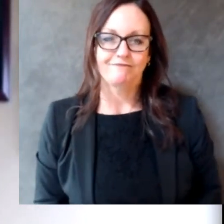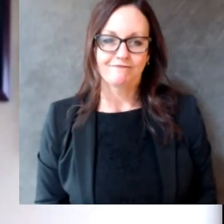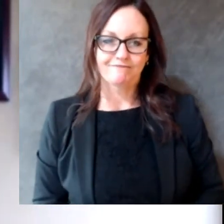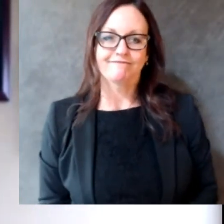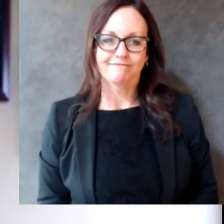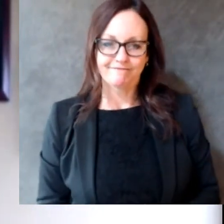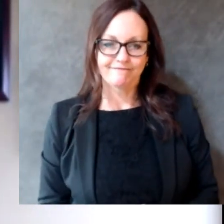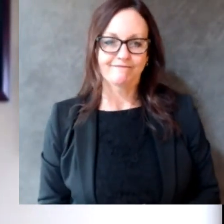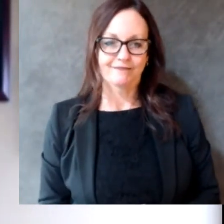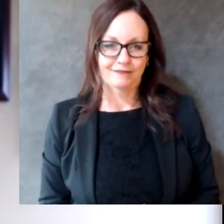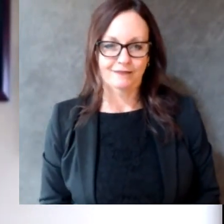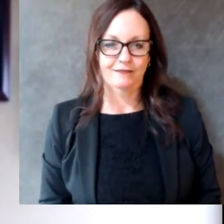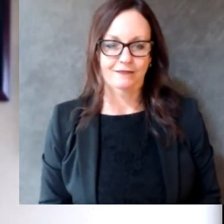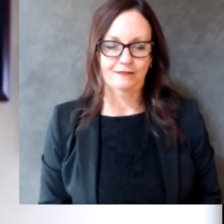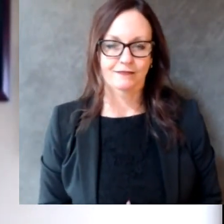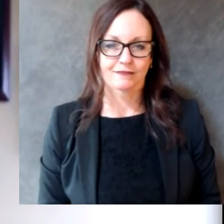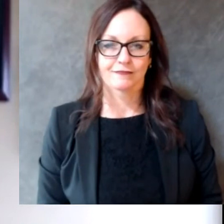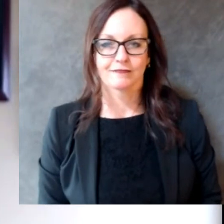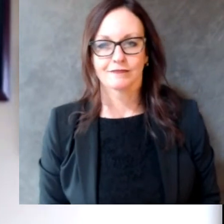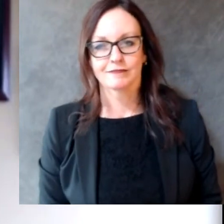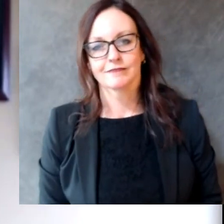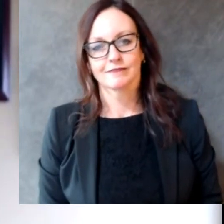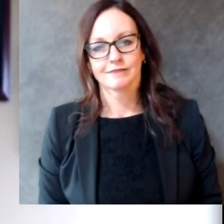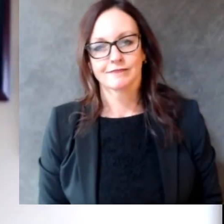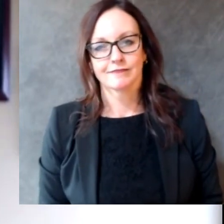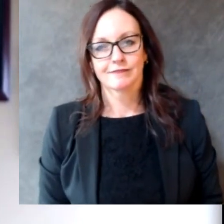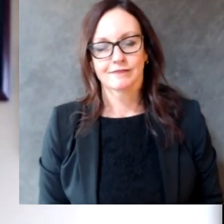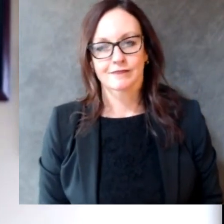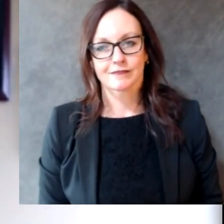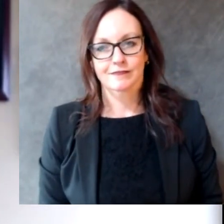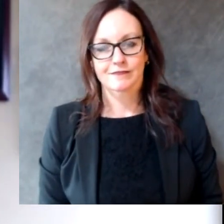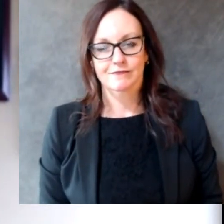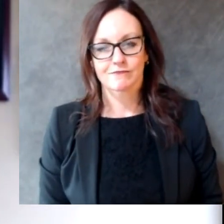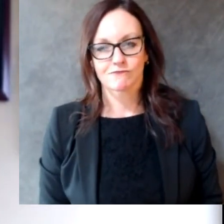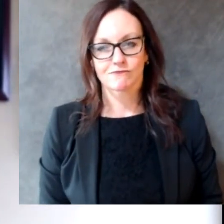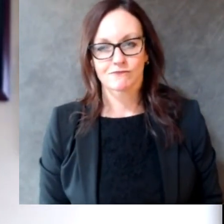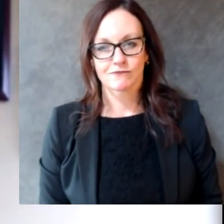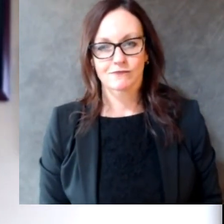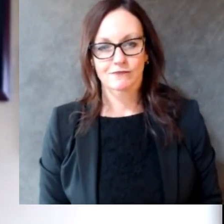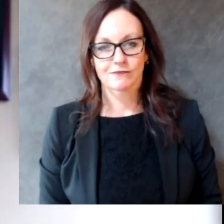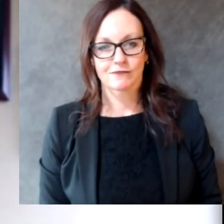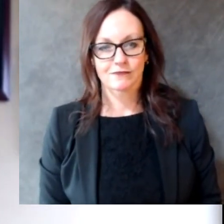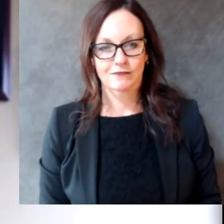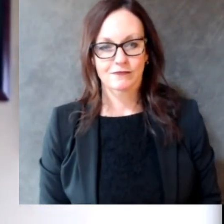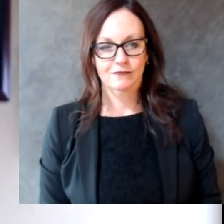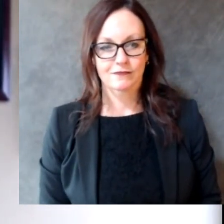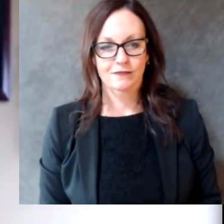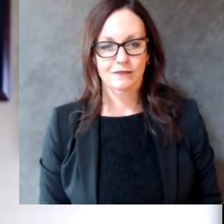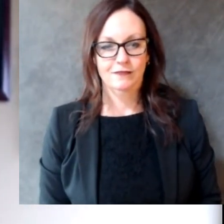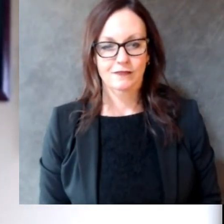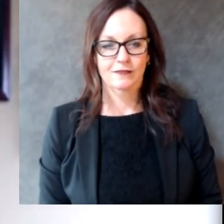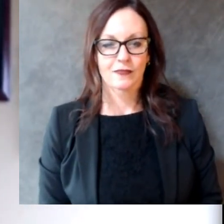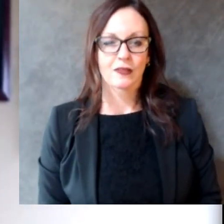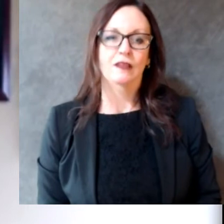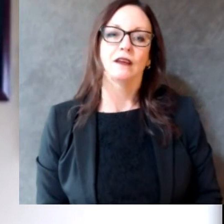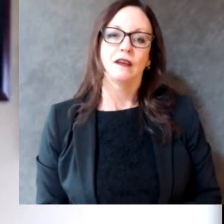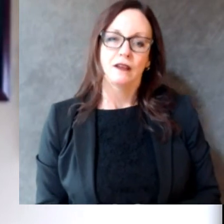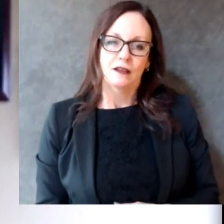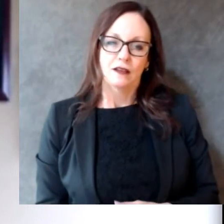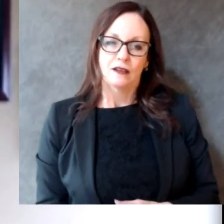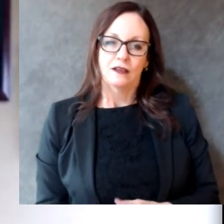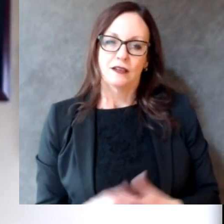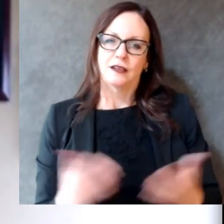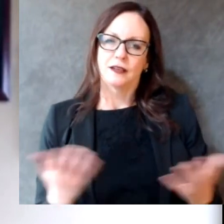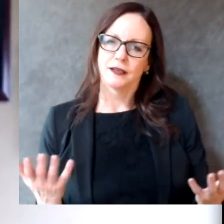necessarily intrinsic properties of the virus themselves. It also depends on how we behave, how the